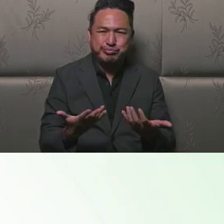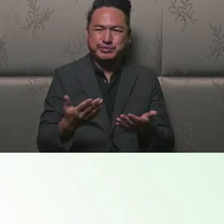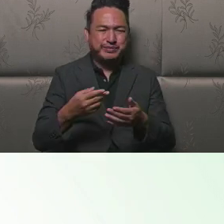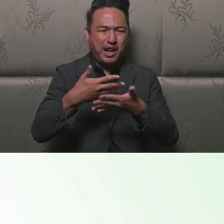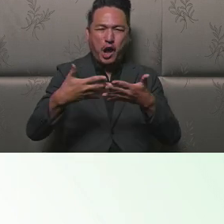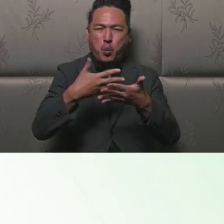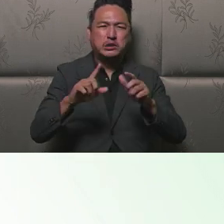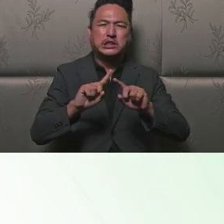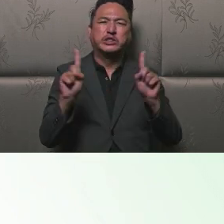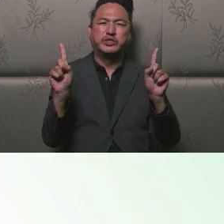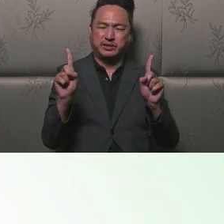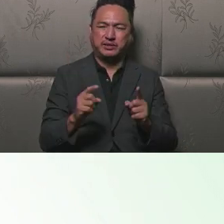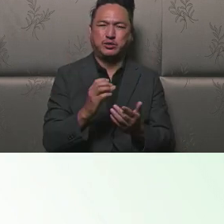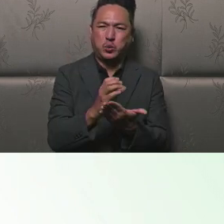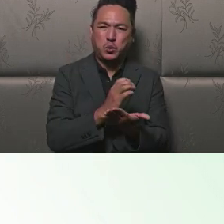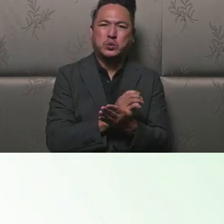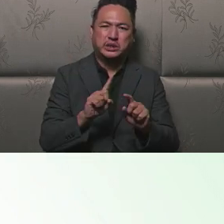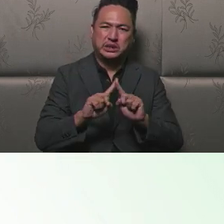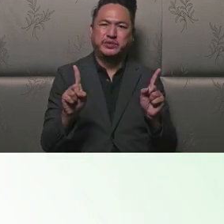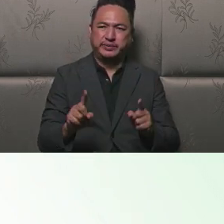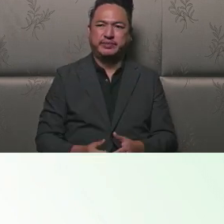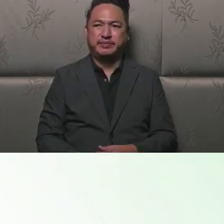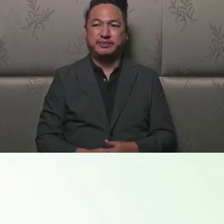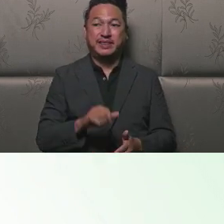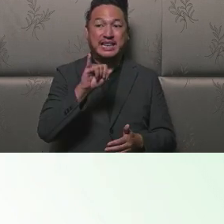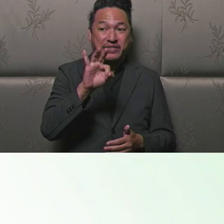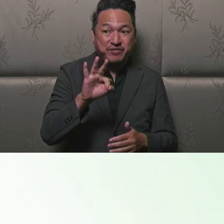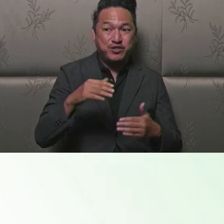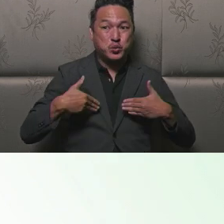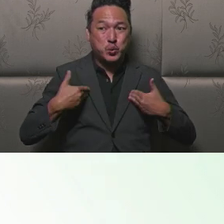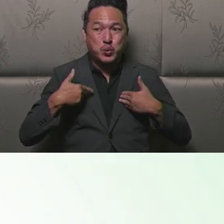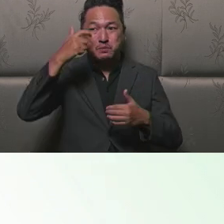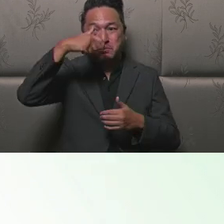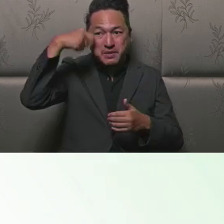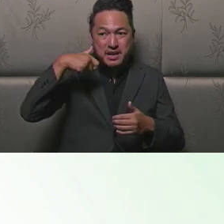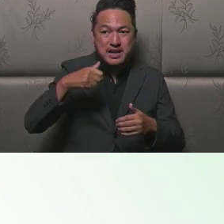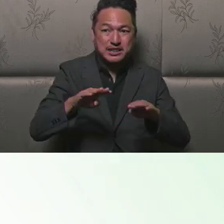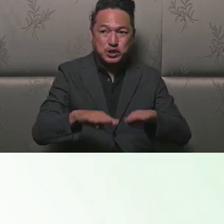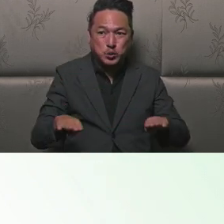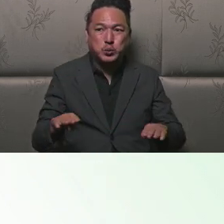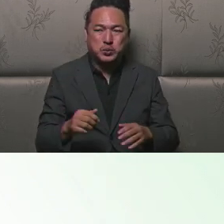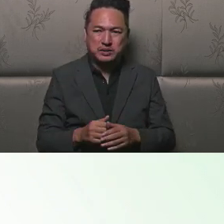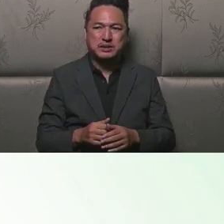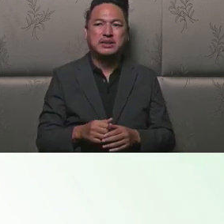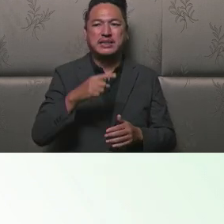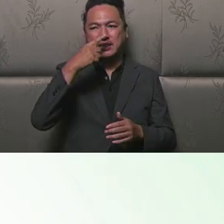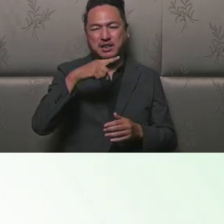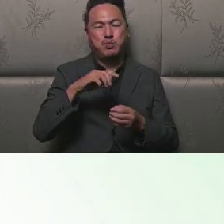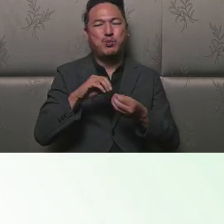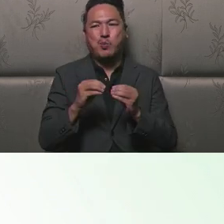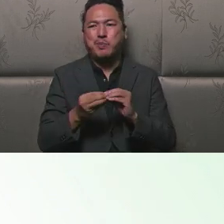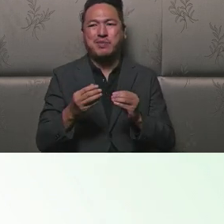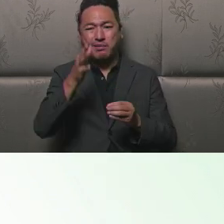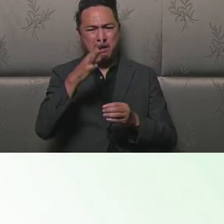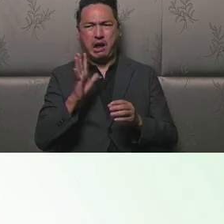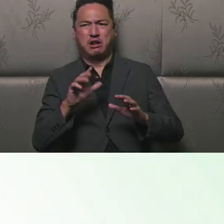issue. And as I think came up and Nora pointed it out earlier, is the question of trauma and how much